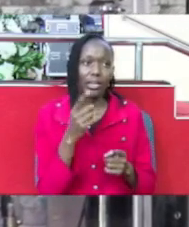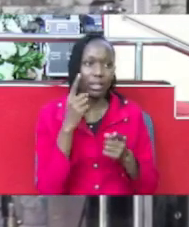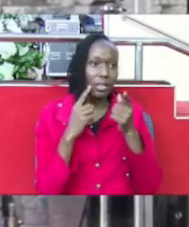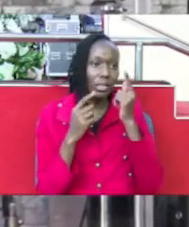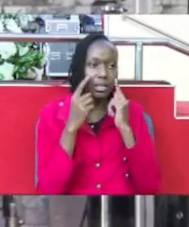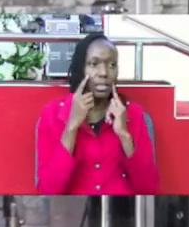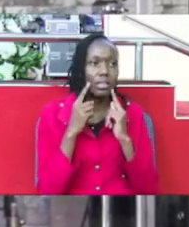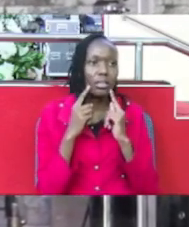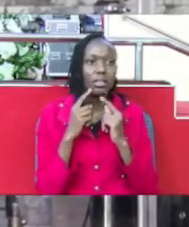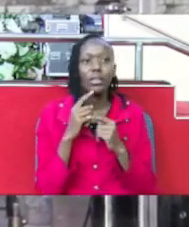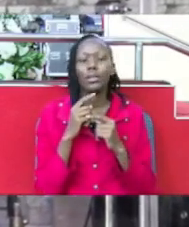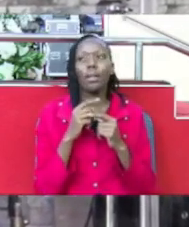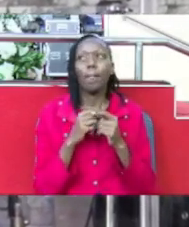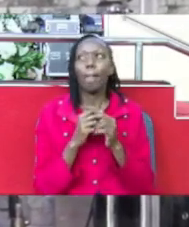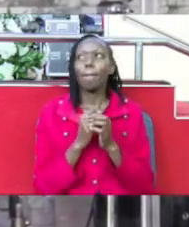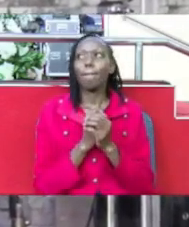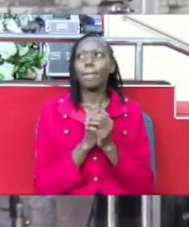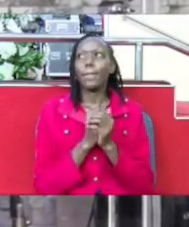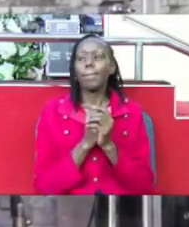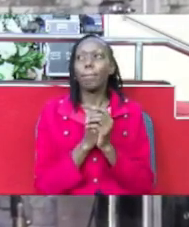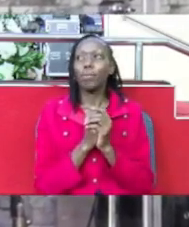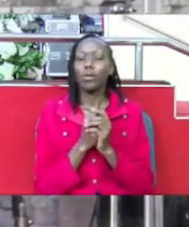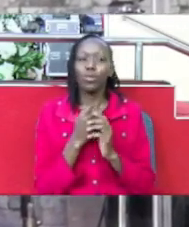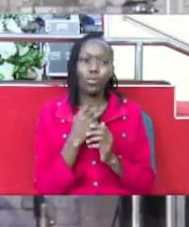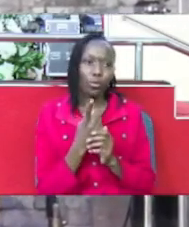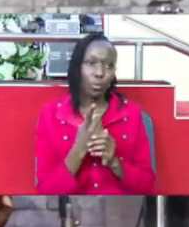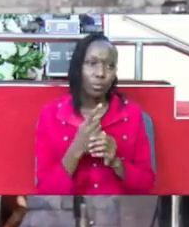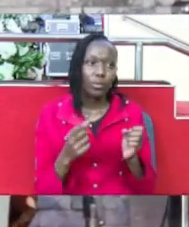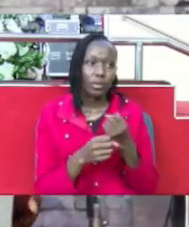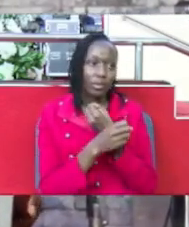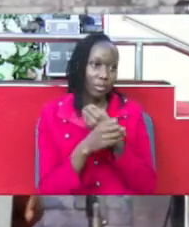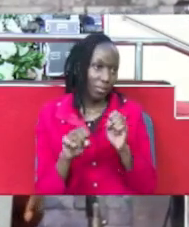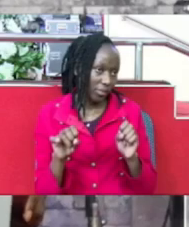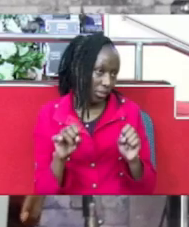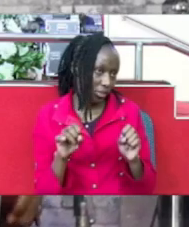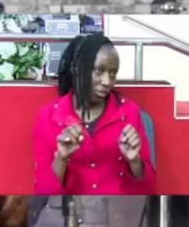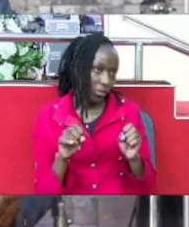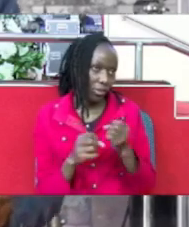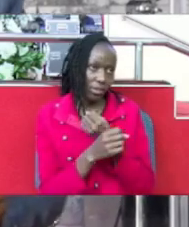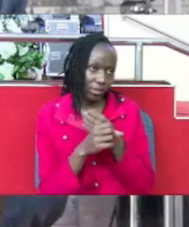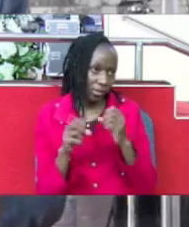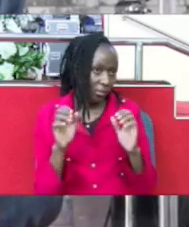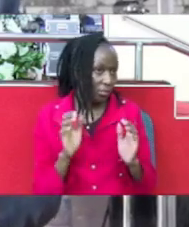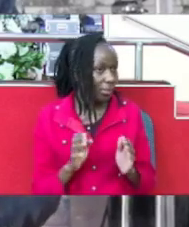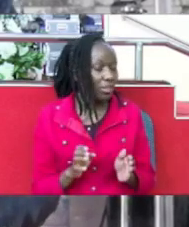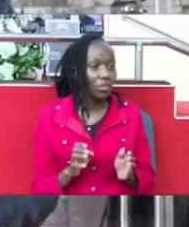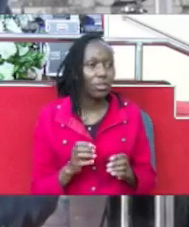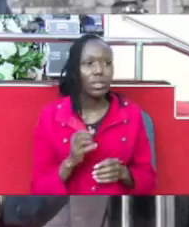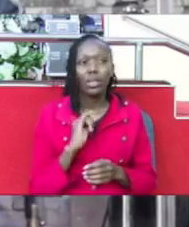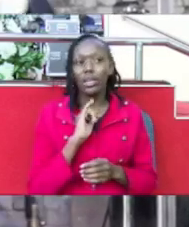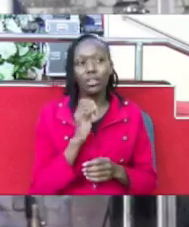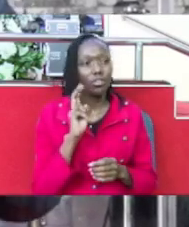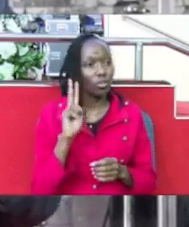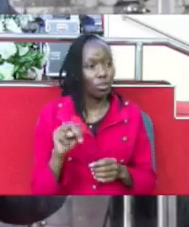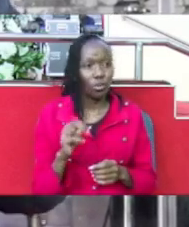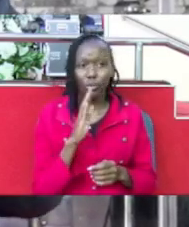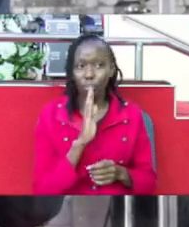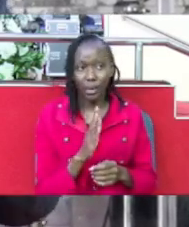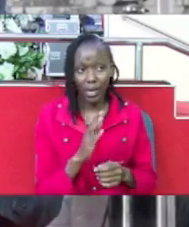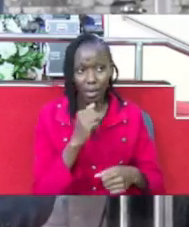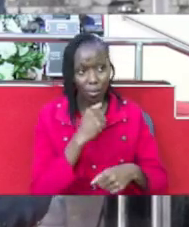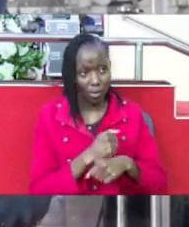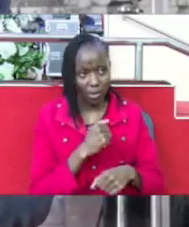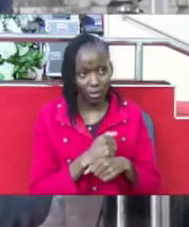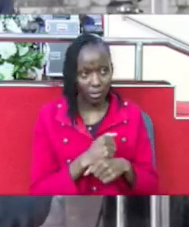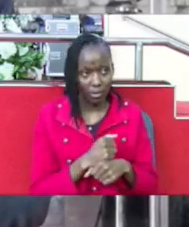gharama ya dhambi yako. Therefore salvation is not by works. Kwa hivyo, aha, wokovu si kwa matendo. But if there is anything that